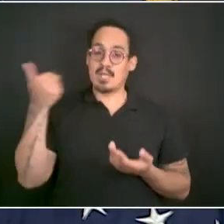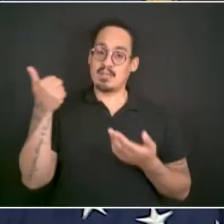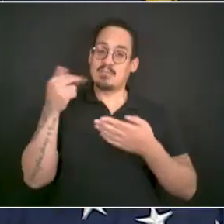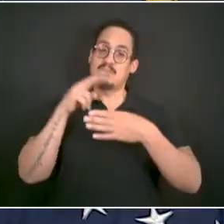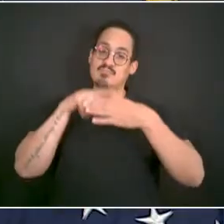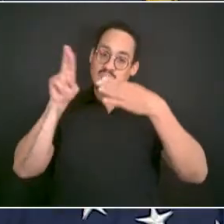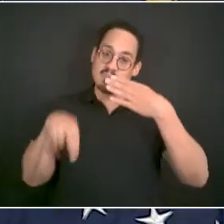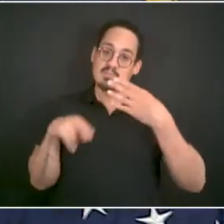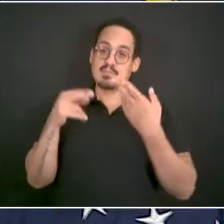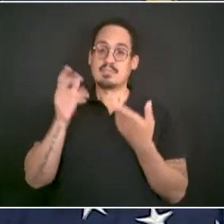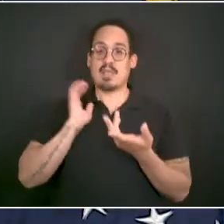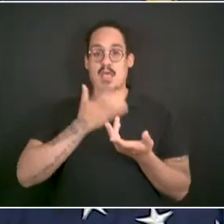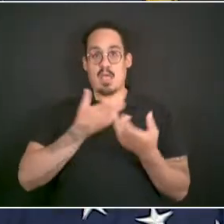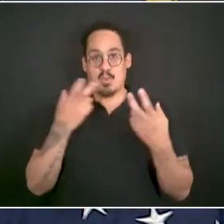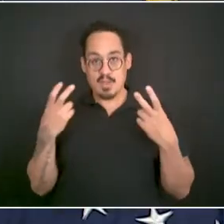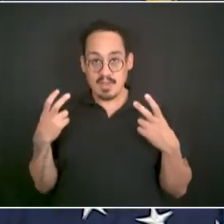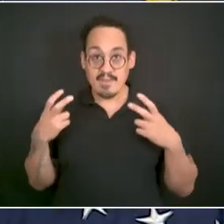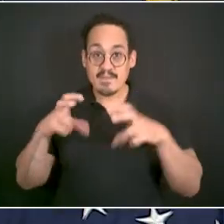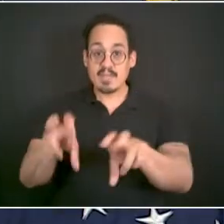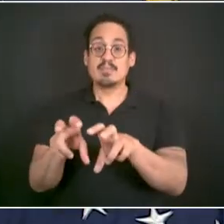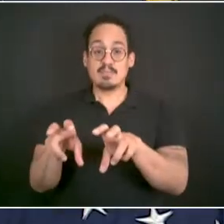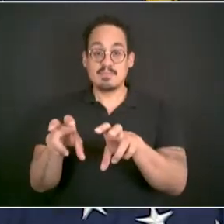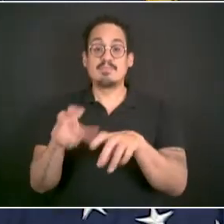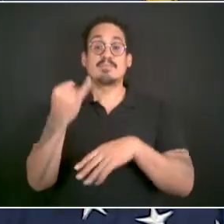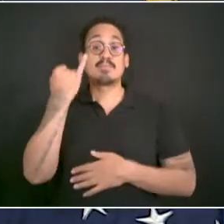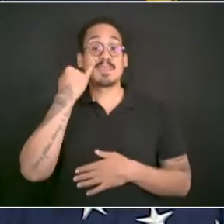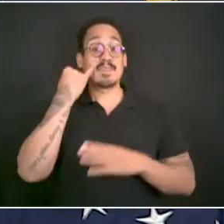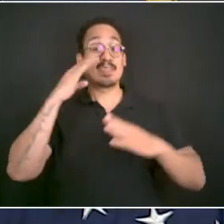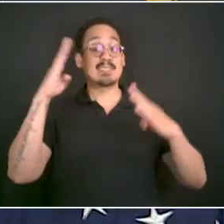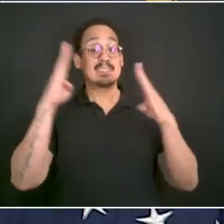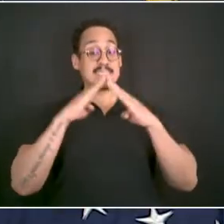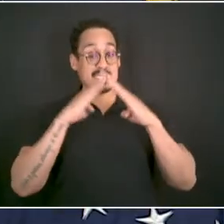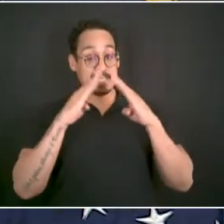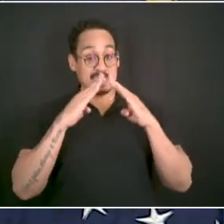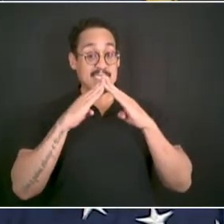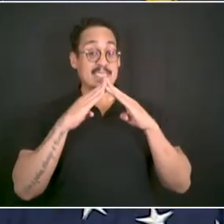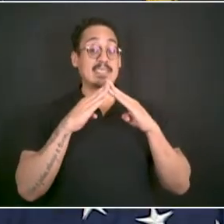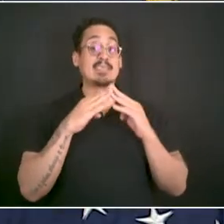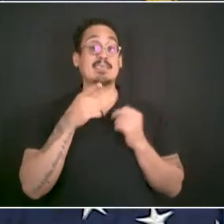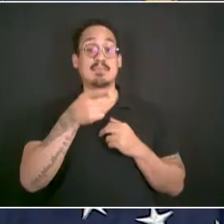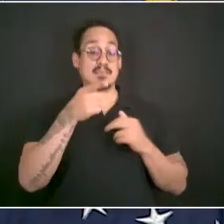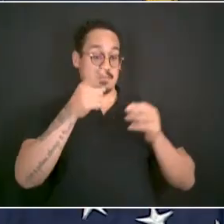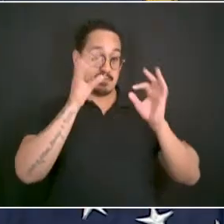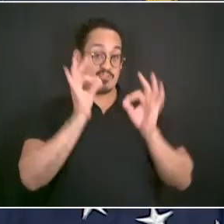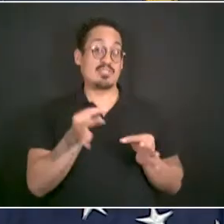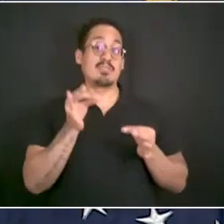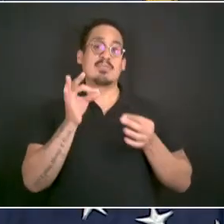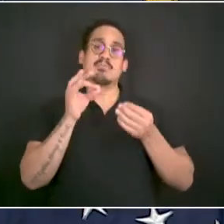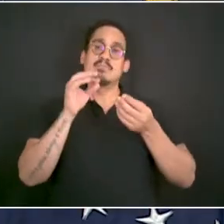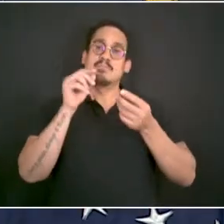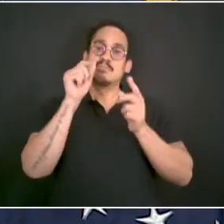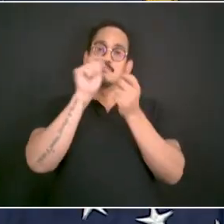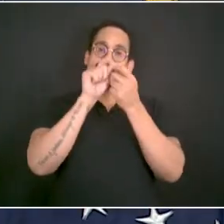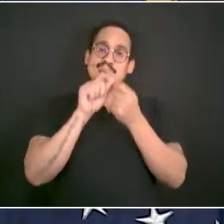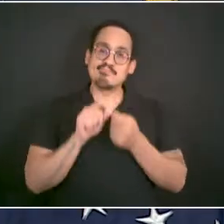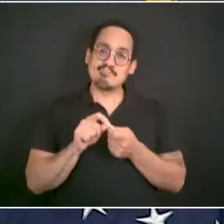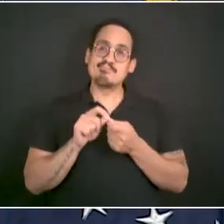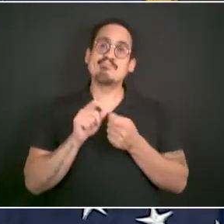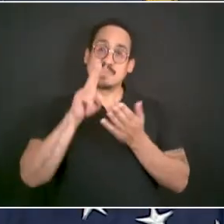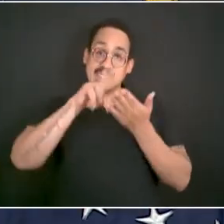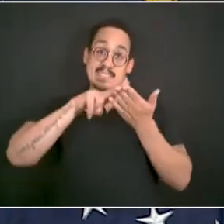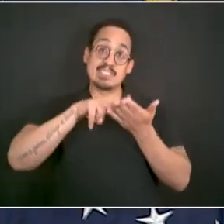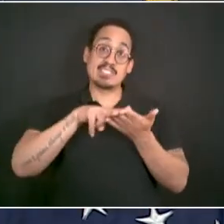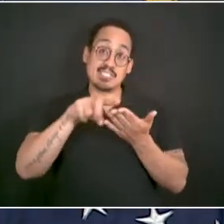our investment if the city says you get a predetermined number of signatures, here's how much money you can